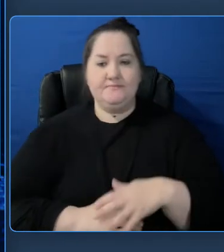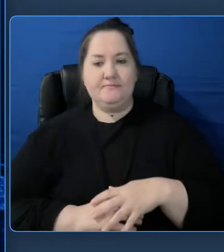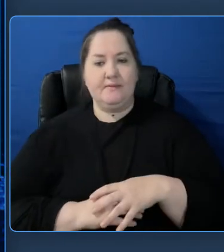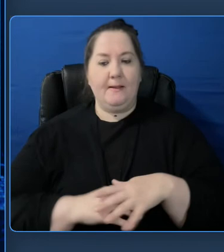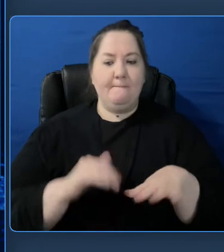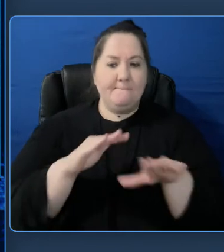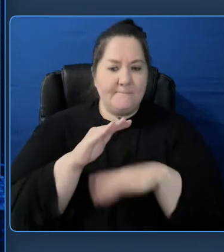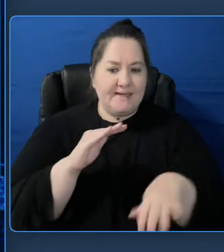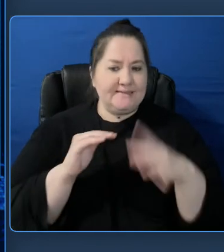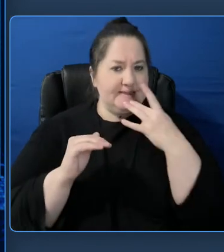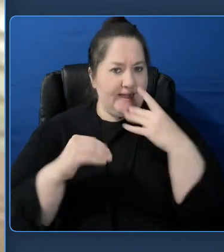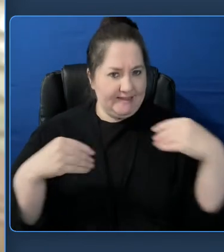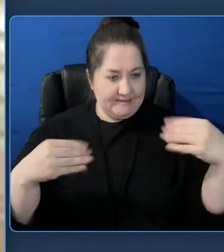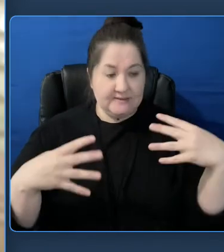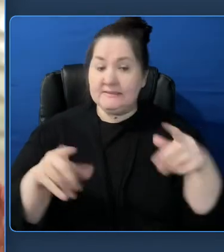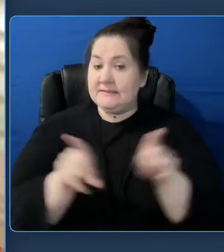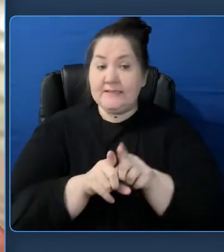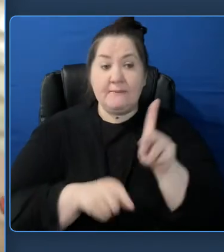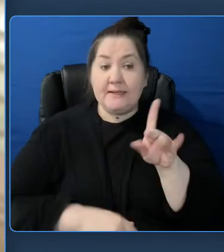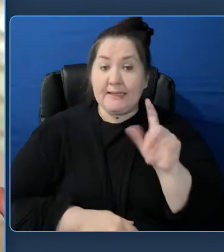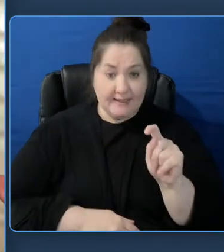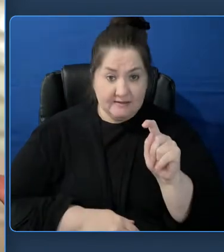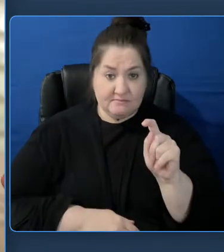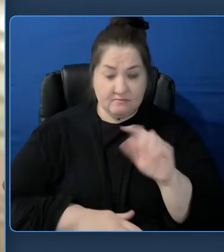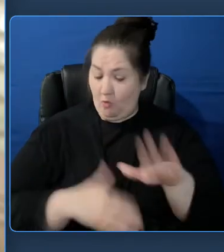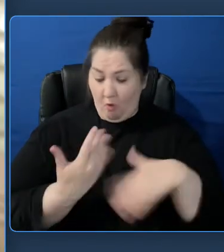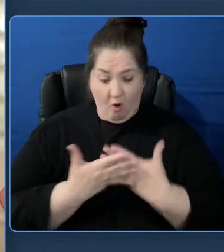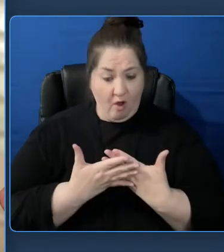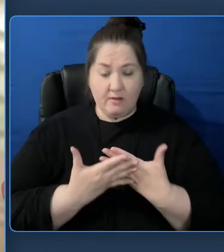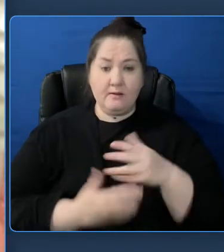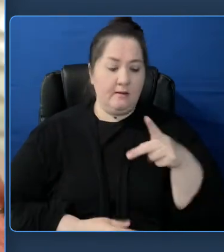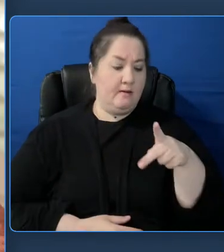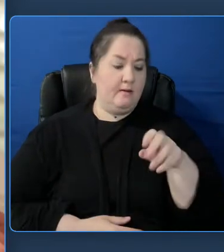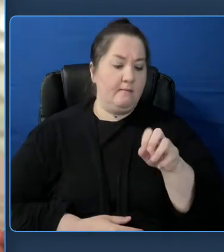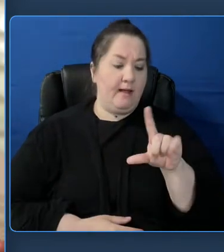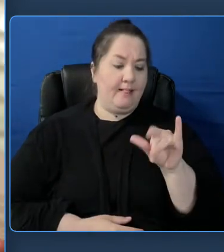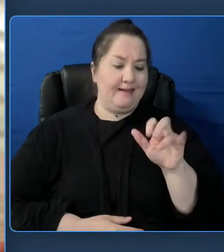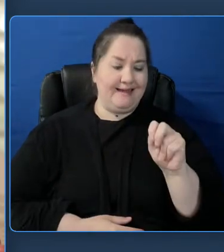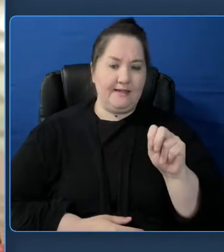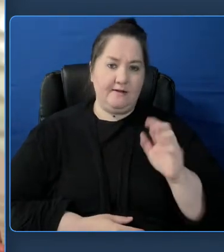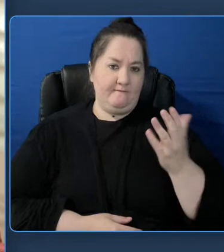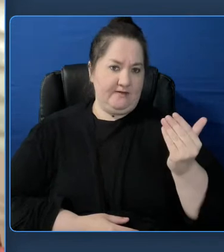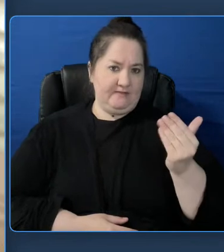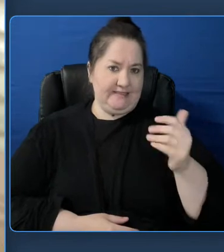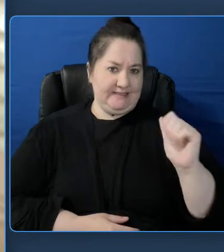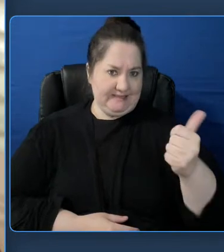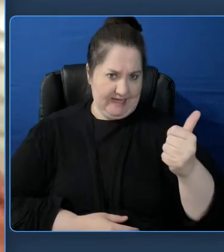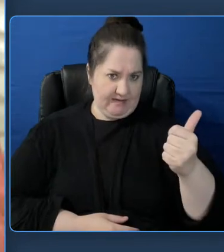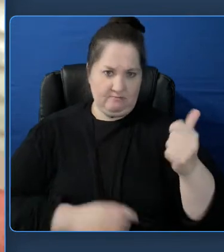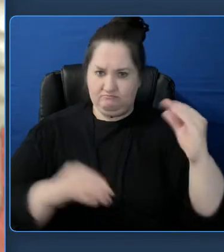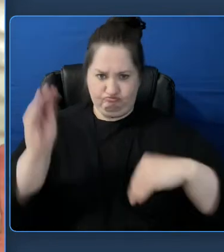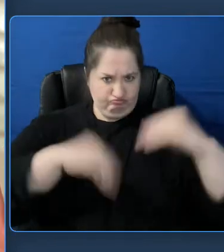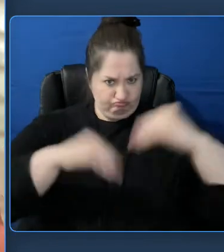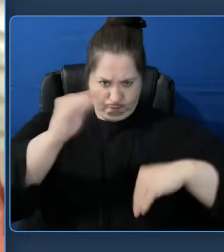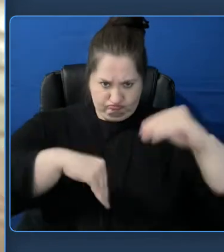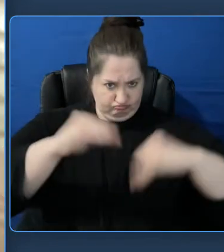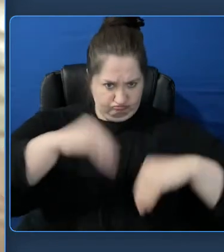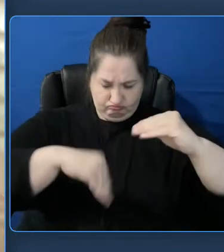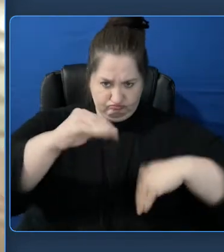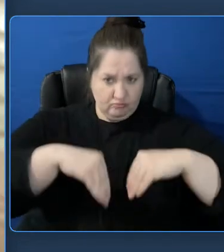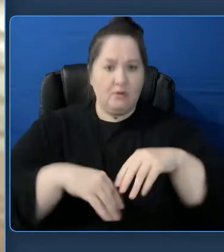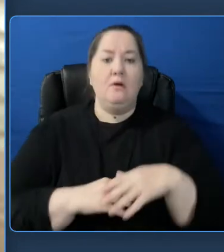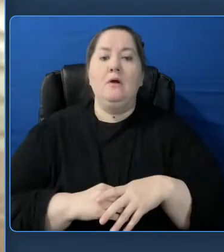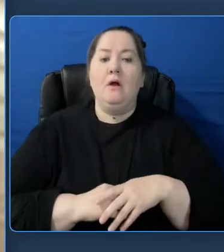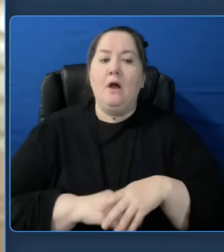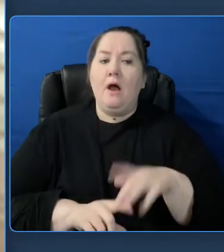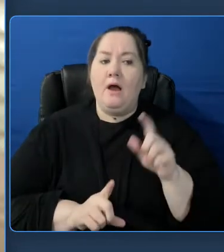basic lighting setup. This is the same kit. So this all fits into a Pelican 1510. I've got, it's kind of, I don't have another camera to, I